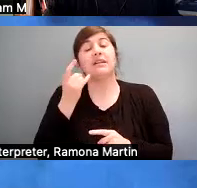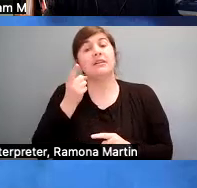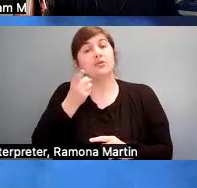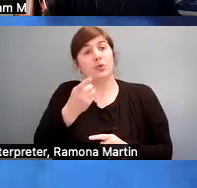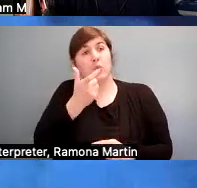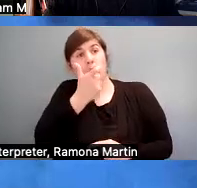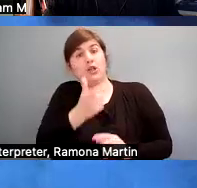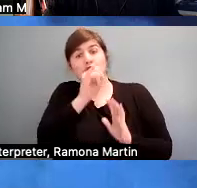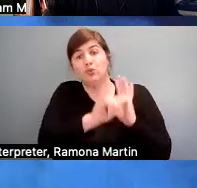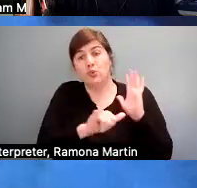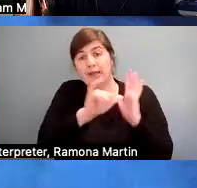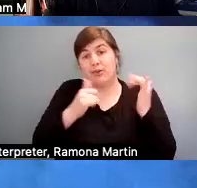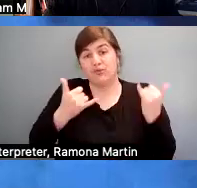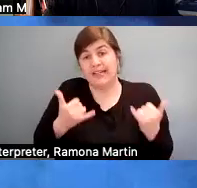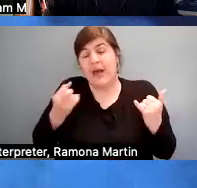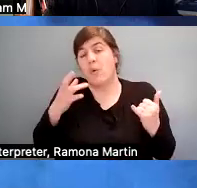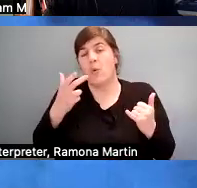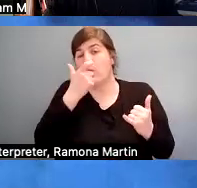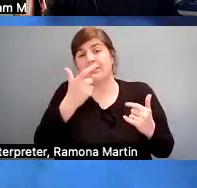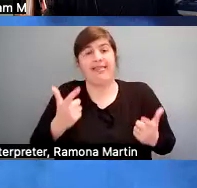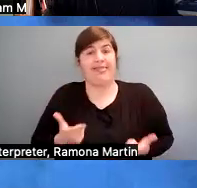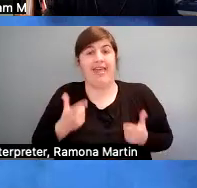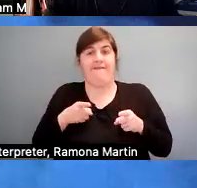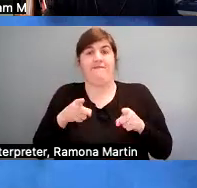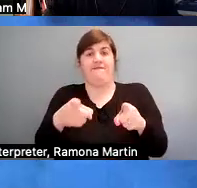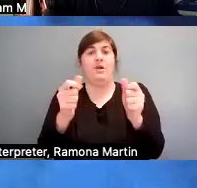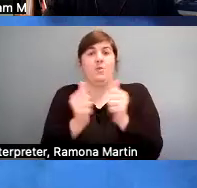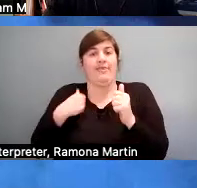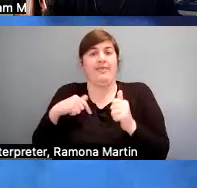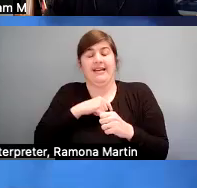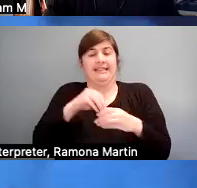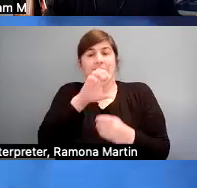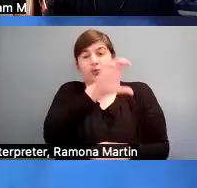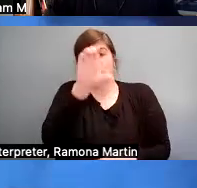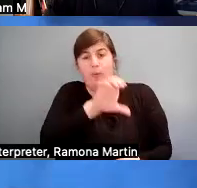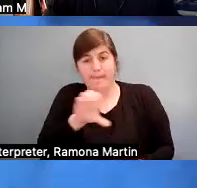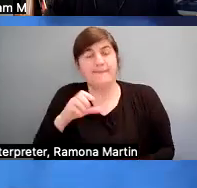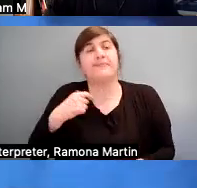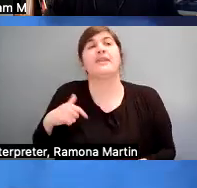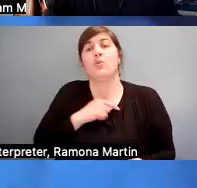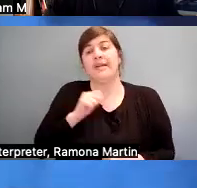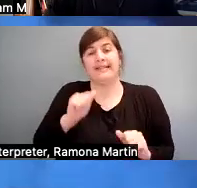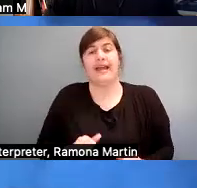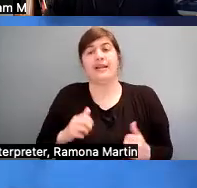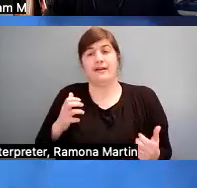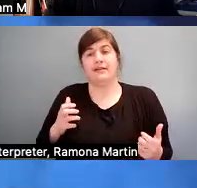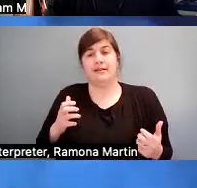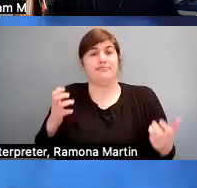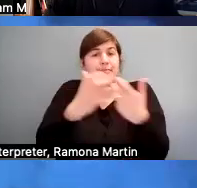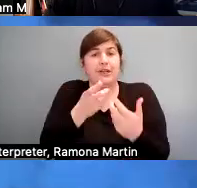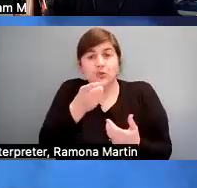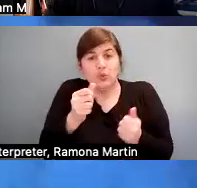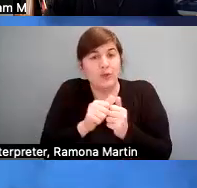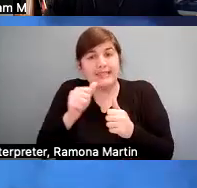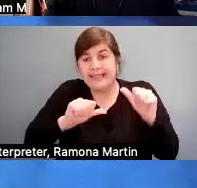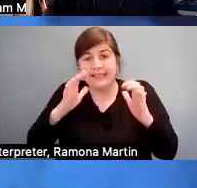watching on YouTube right now, or you're watching live with us in the Zoom, we can match you with a scientist just for